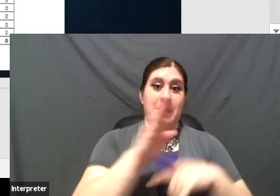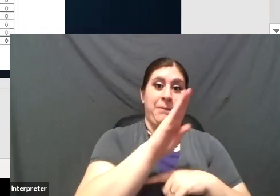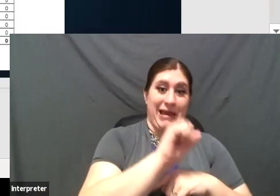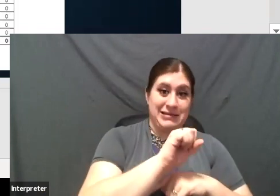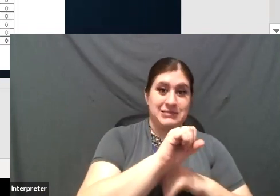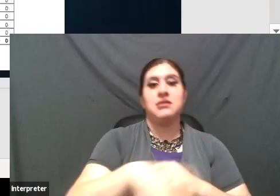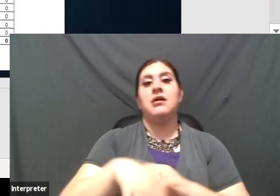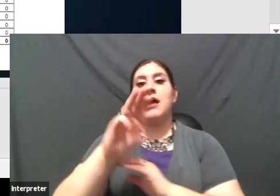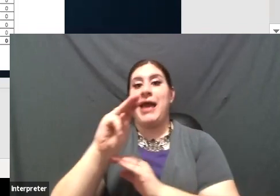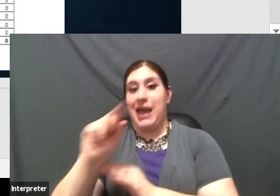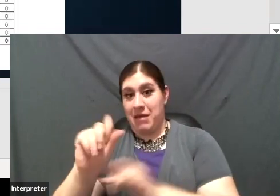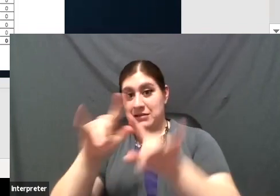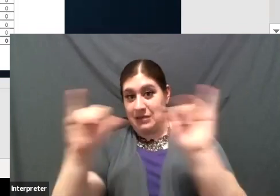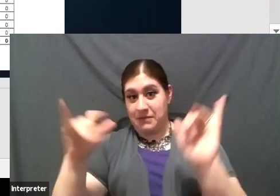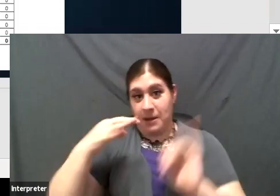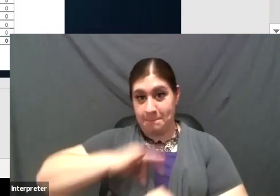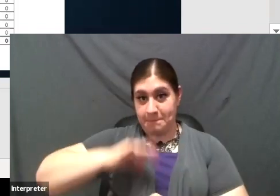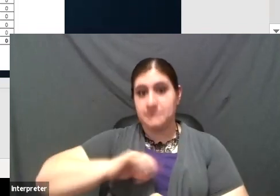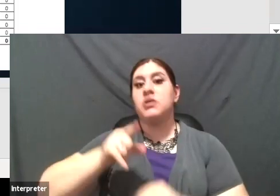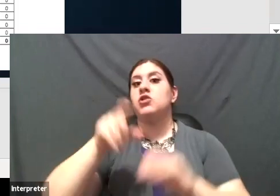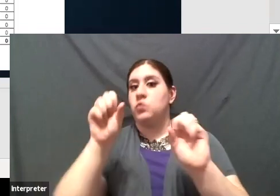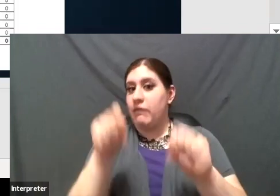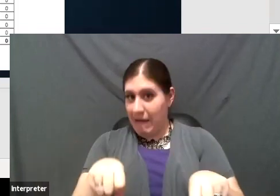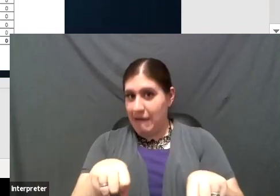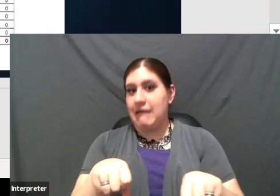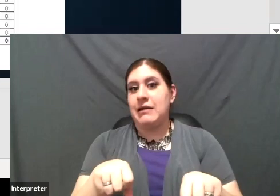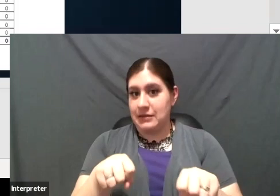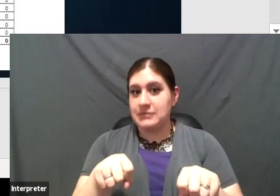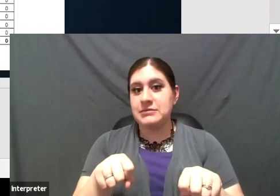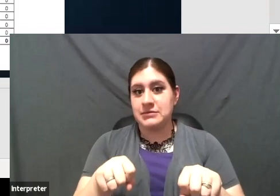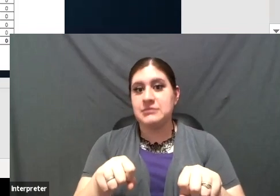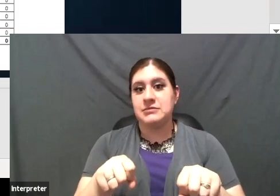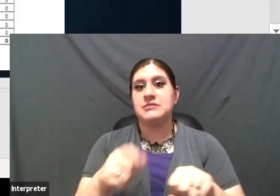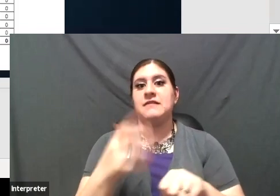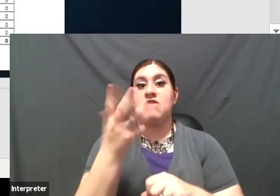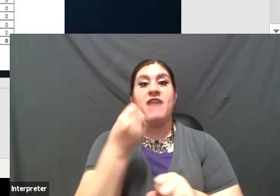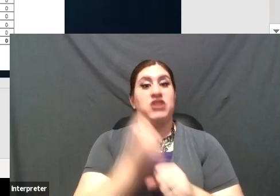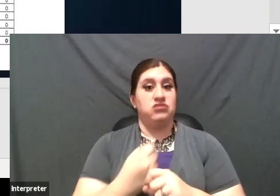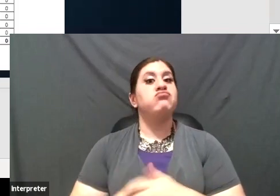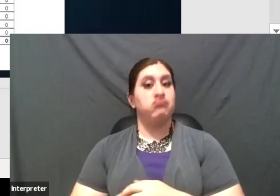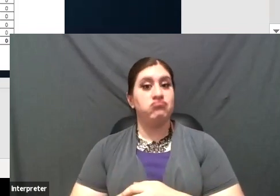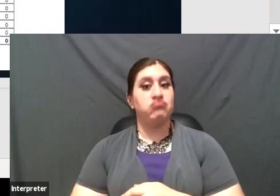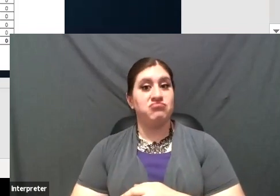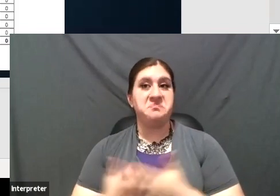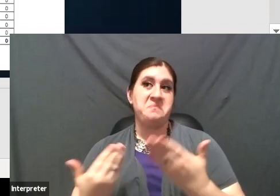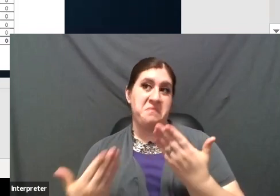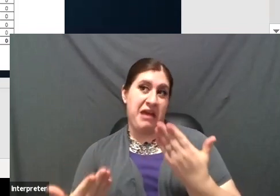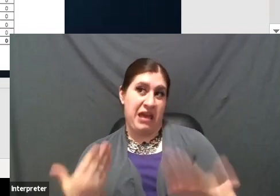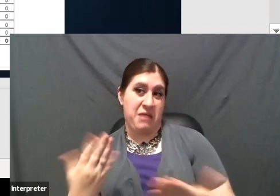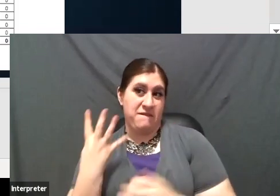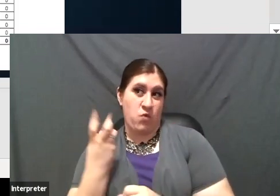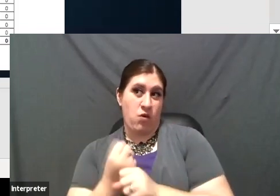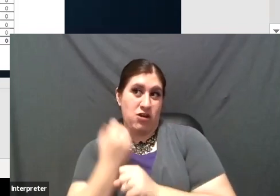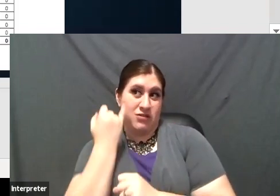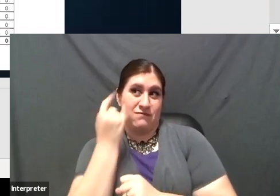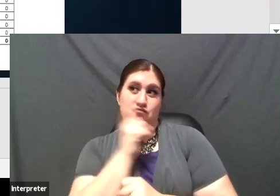degrees in there. You can do that in 5 years. I suppose you could probably do it in 4 if you really